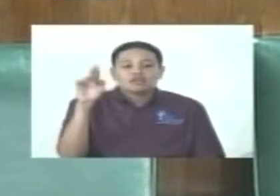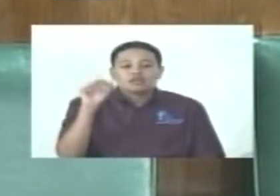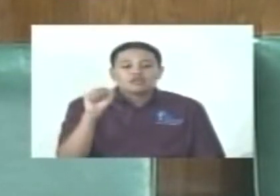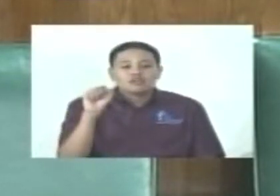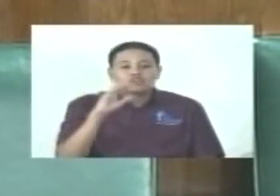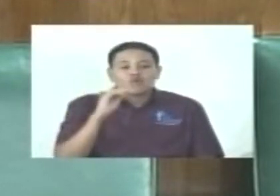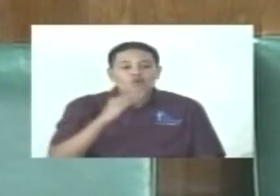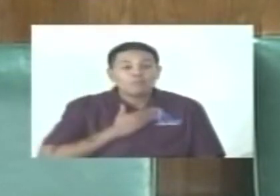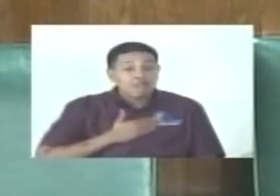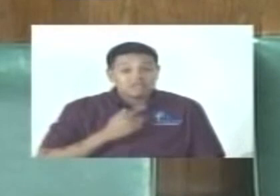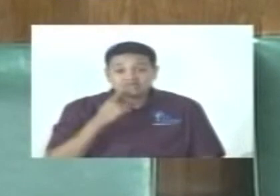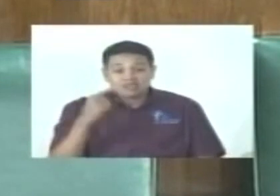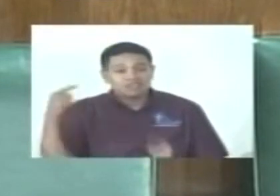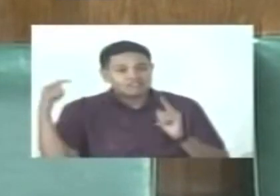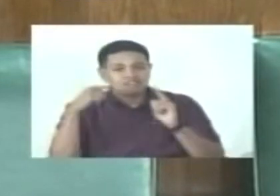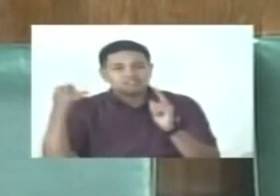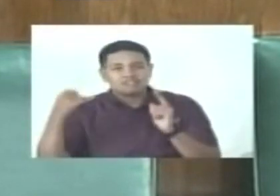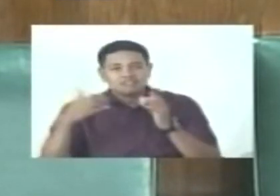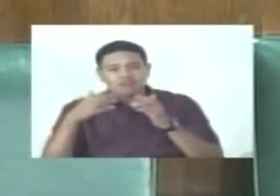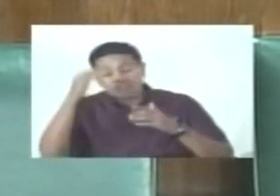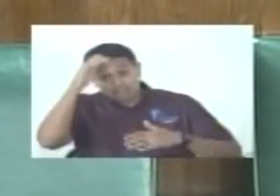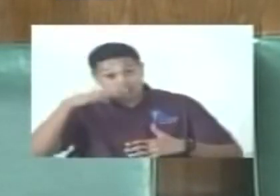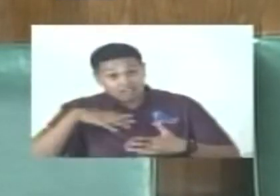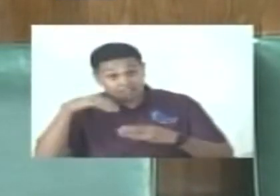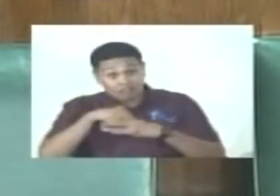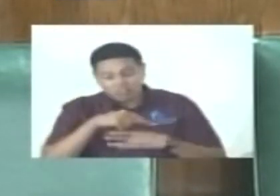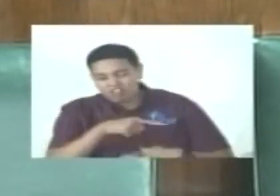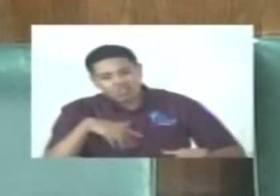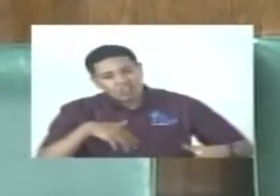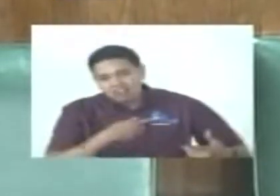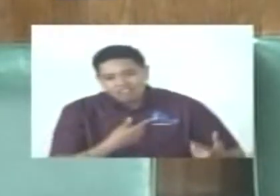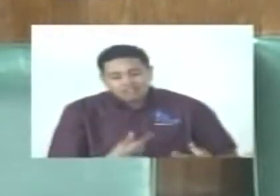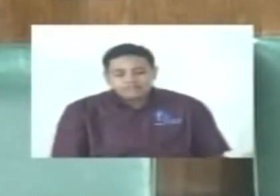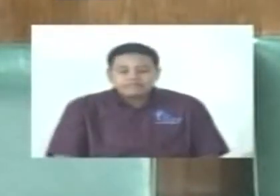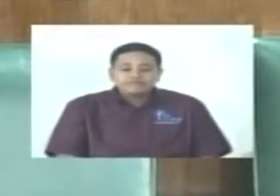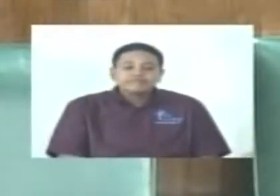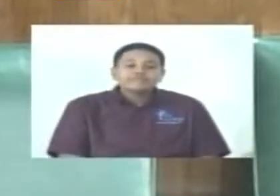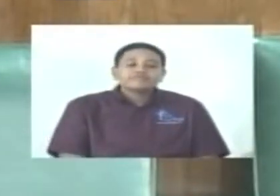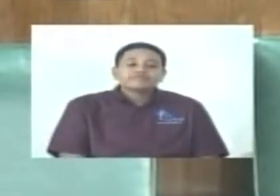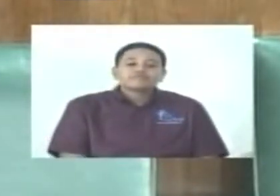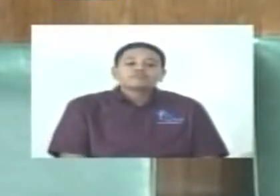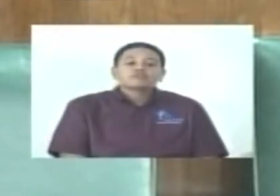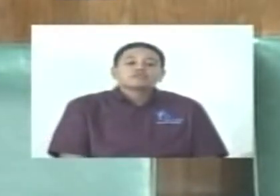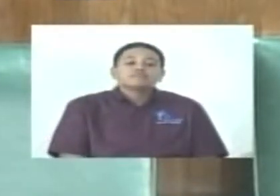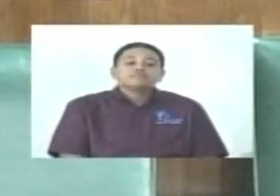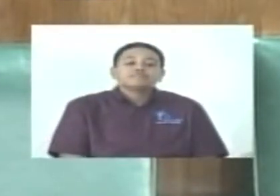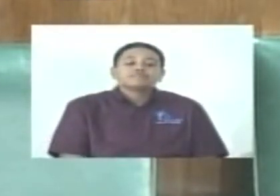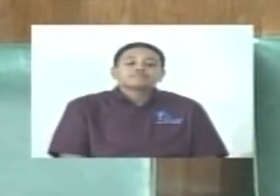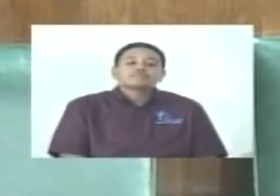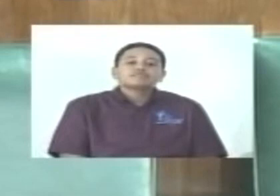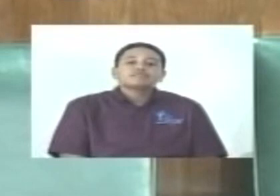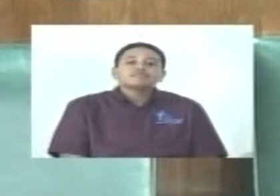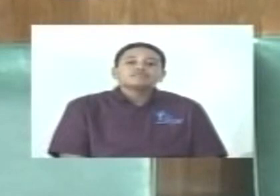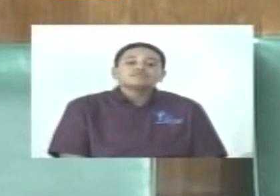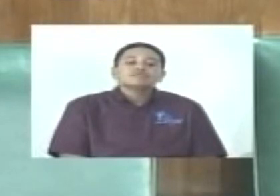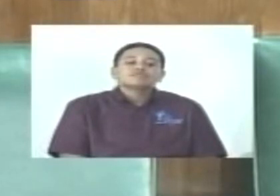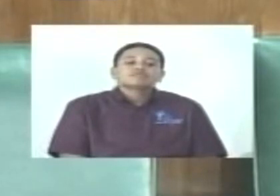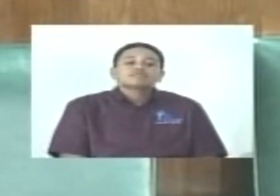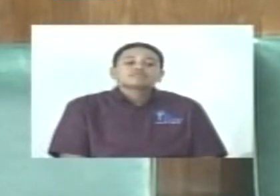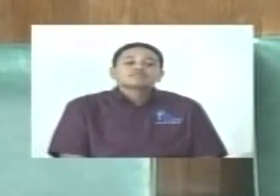Nobody said he was a gang member. In other words, as